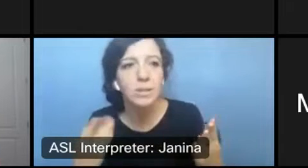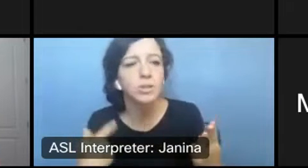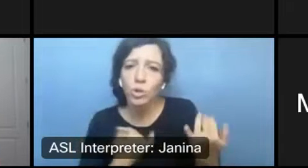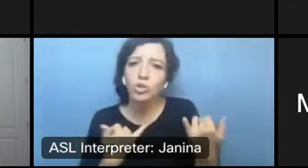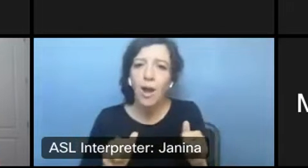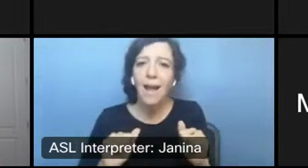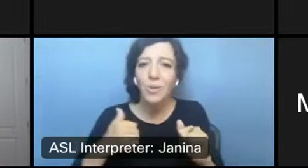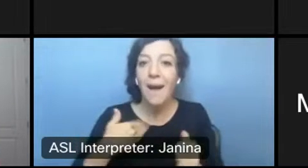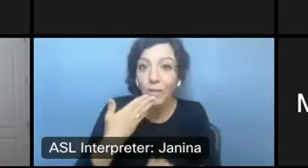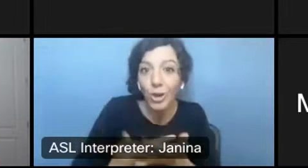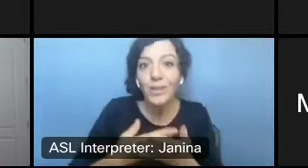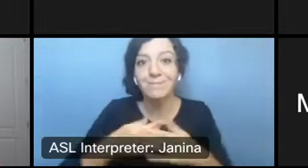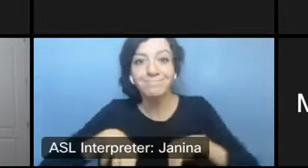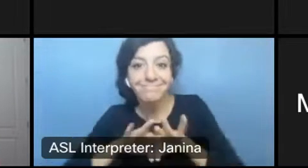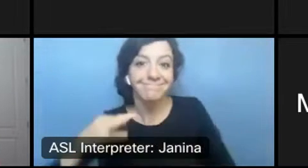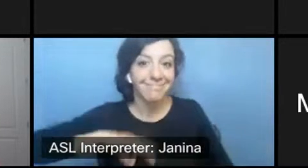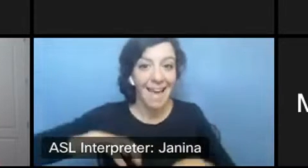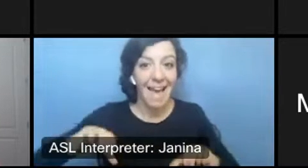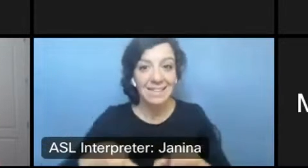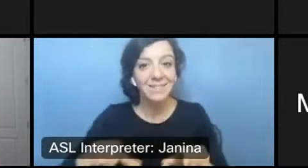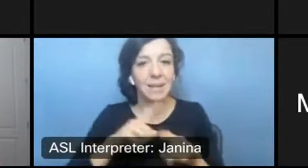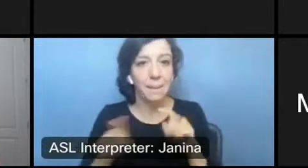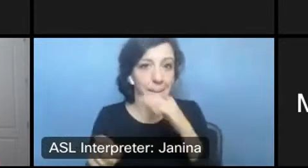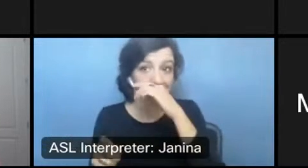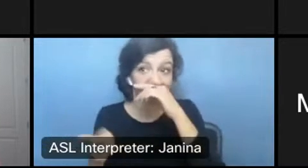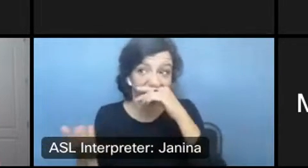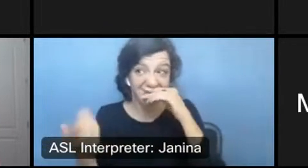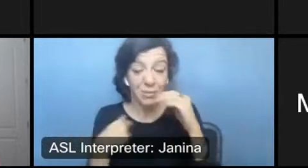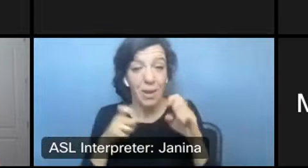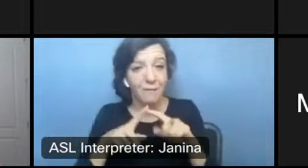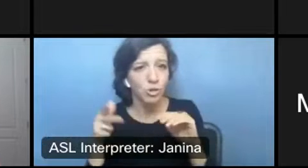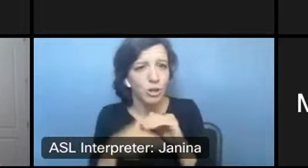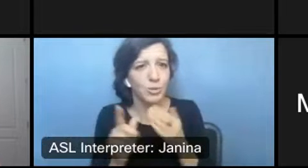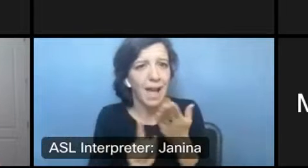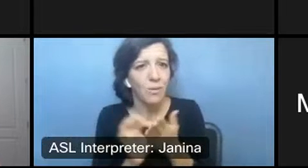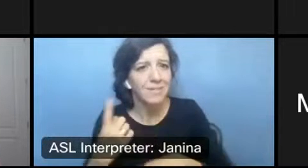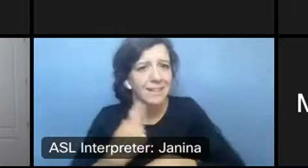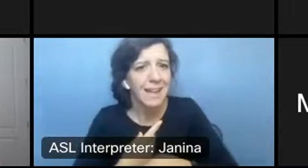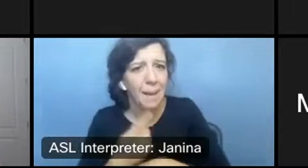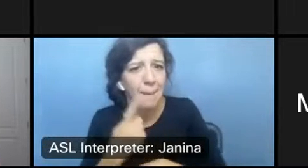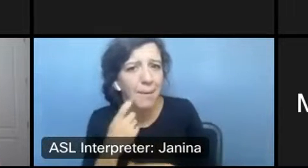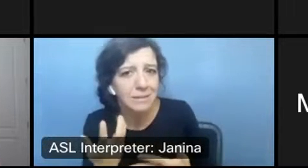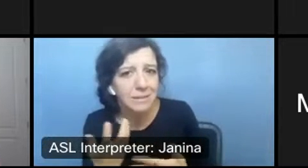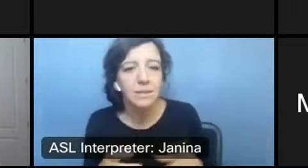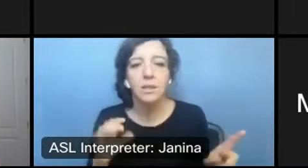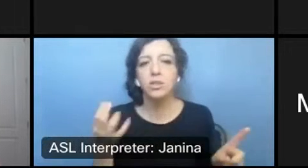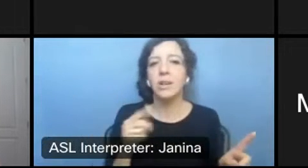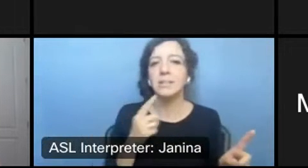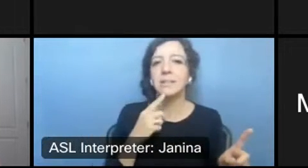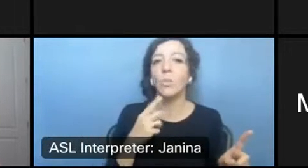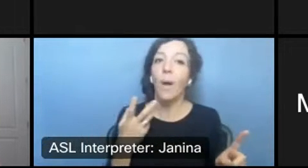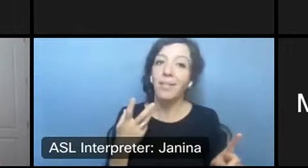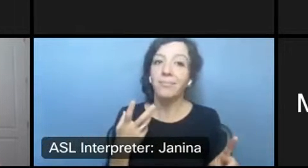there's not necessarily, or we're going to have to reduce hours of the day because there's not. What we wouldn't, what we will, yeah, what we're going to need